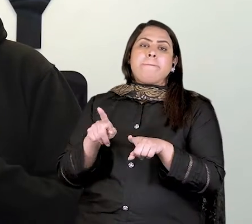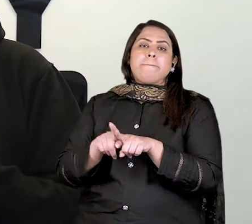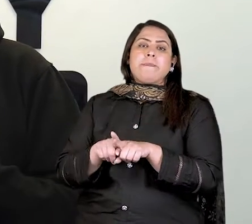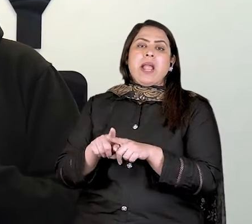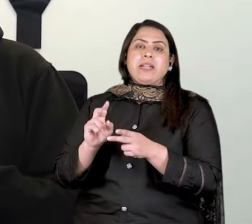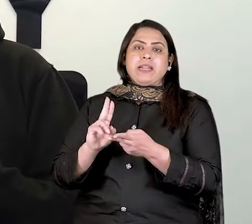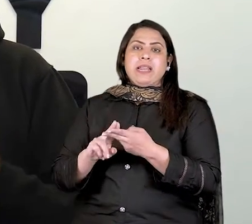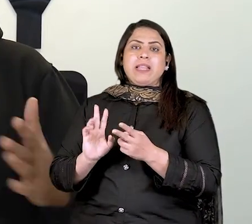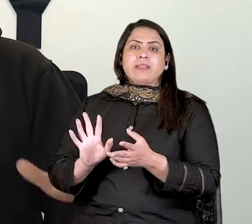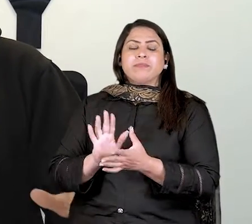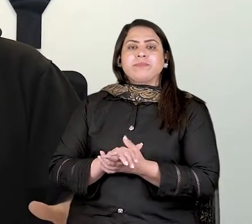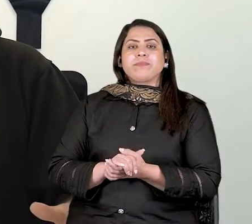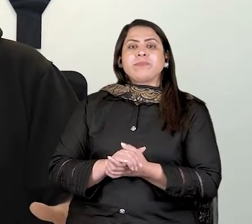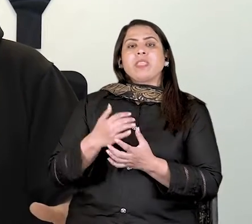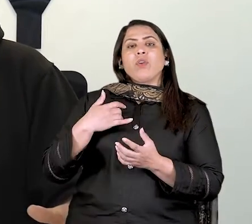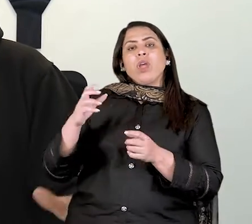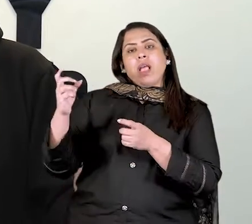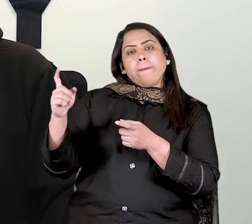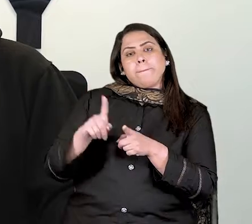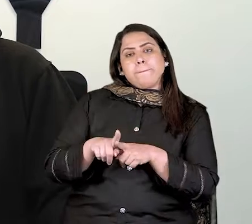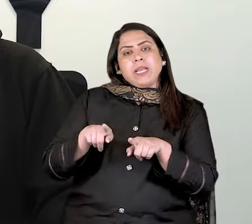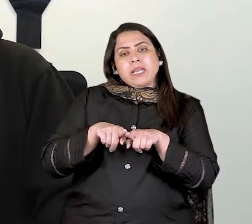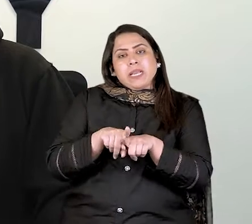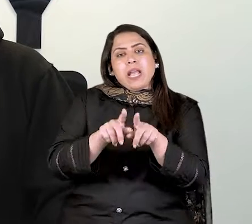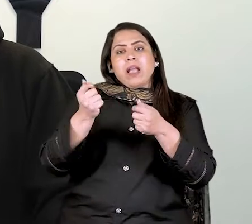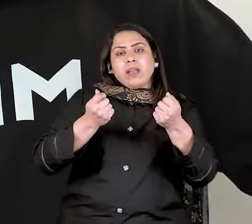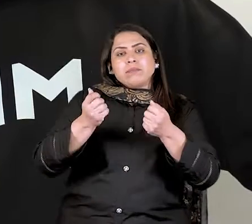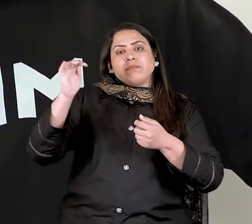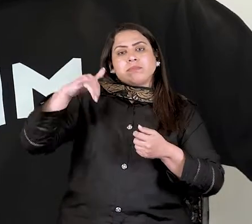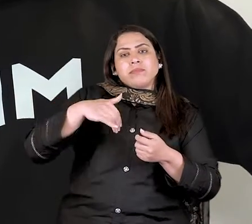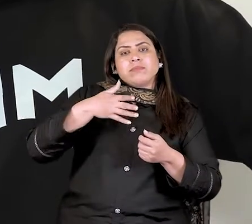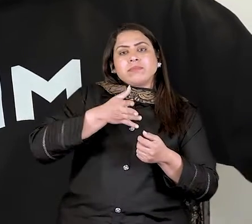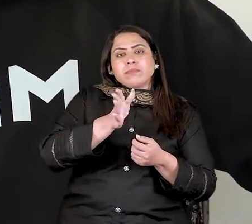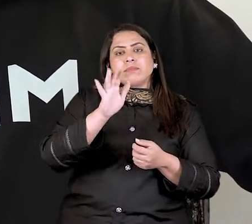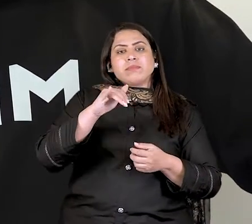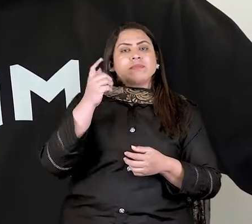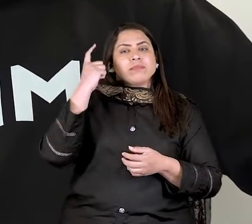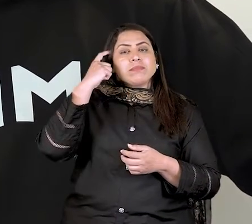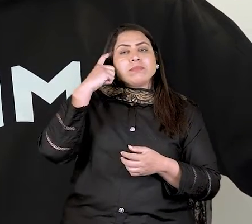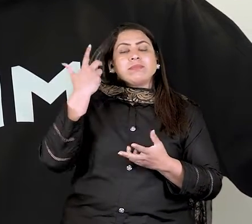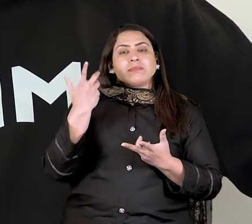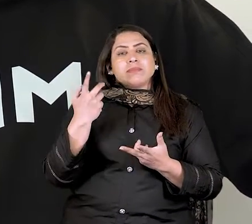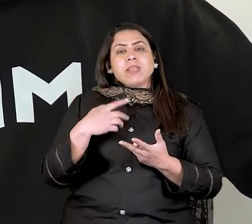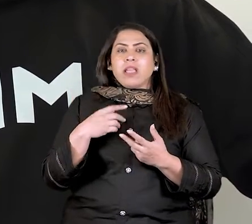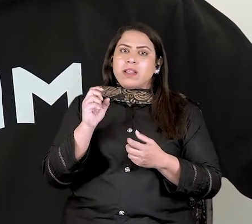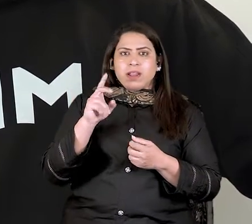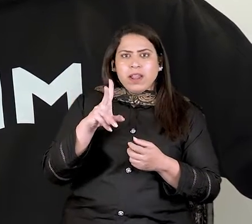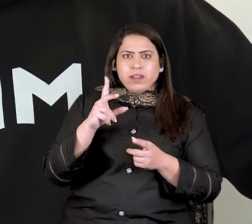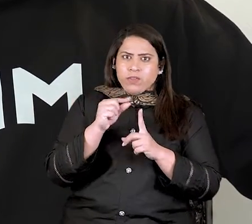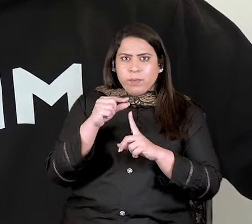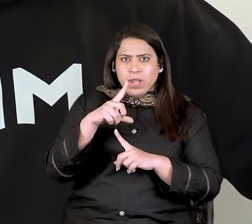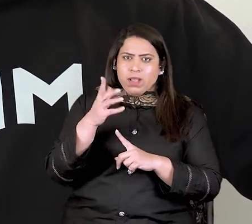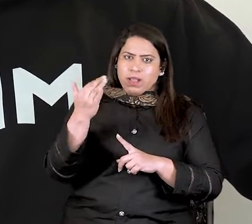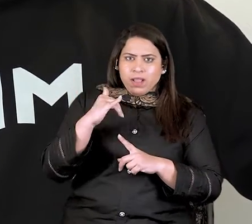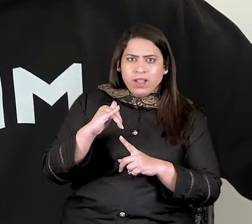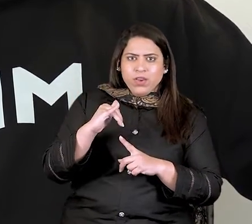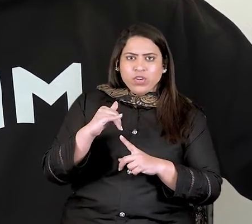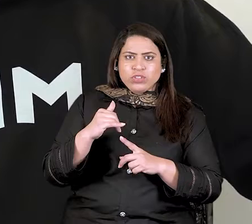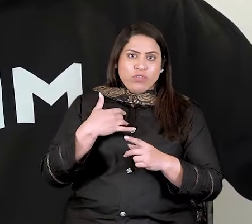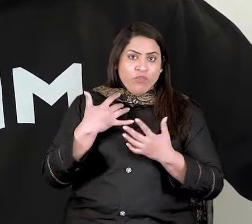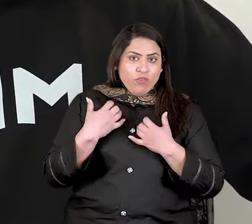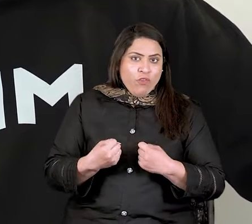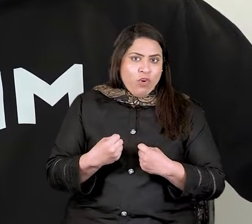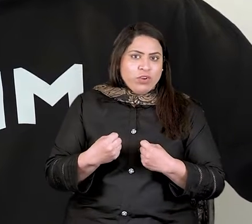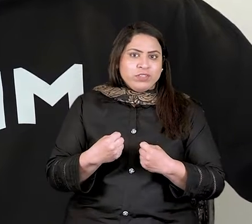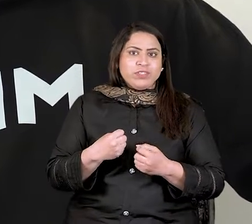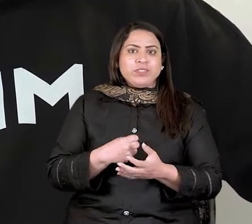this is my Neither first. has he. This is my first partnership Imagine. with anyone. And I the call Friday was him. you. He doesn't pick up. He calls me back. I said, you know what? So,